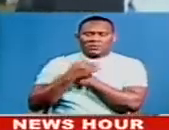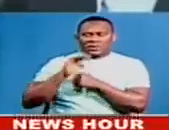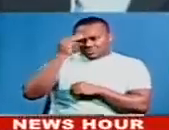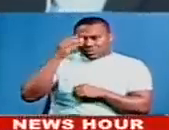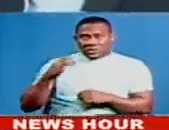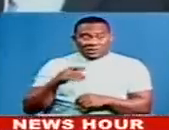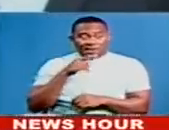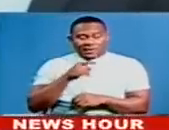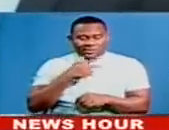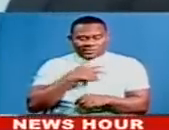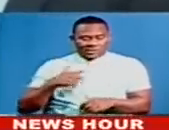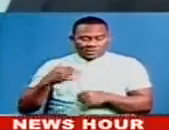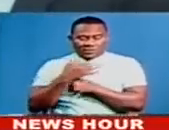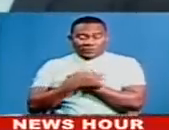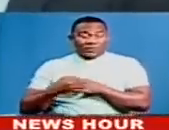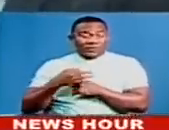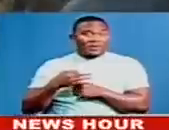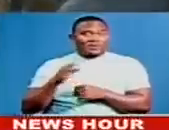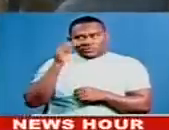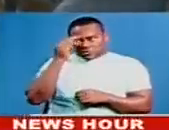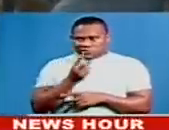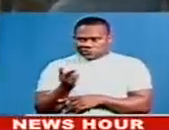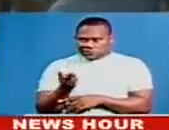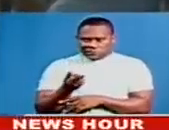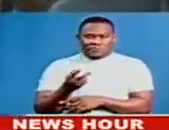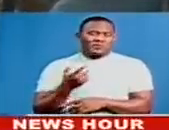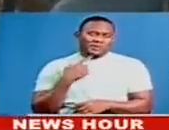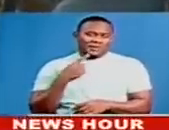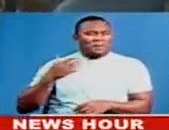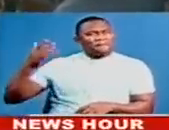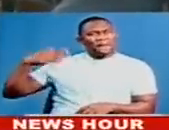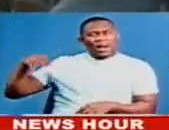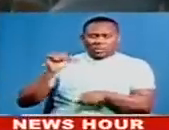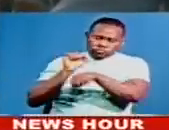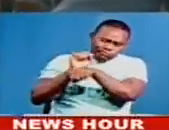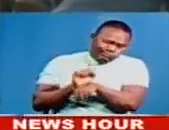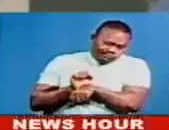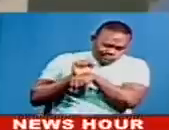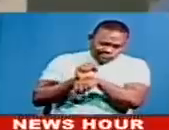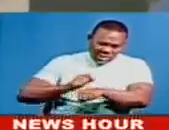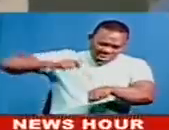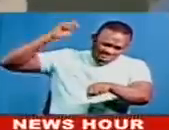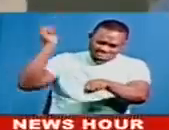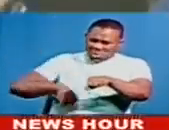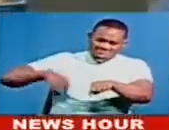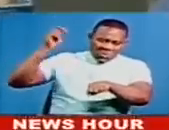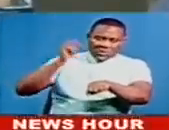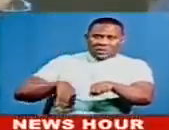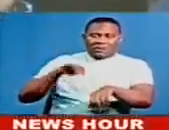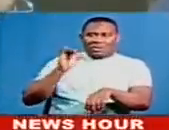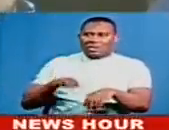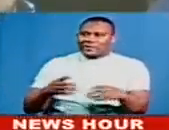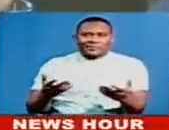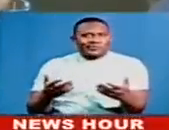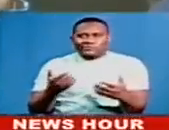foreign minister, Mr. Anders Samuelsen, said nothing can justify the inhuman treatment given to the then slaves.